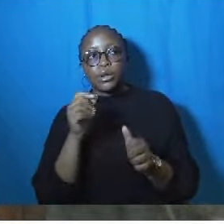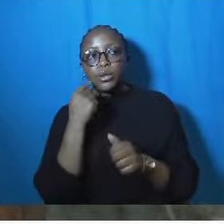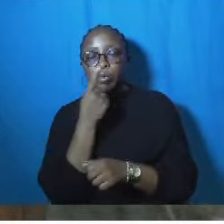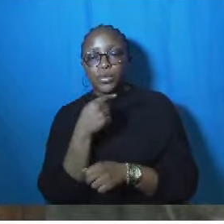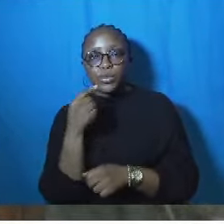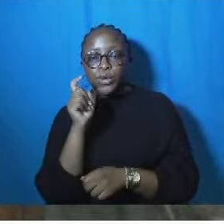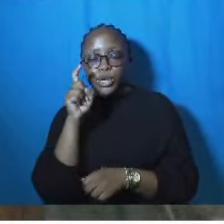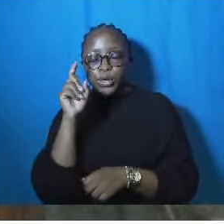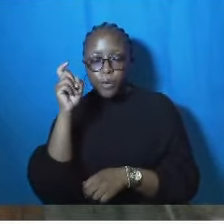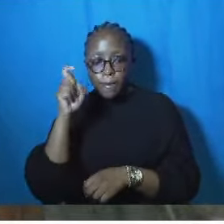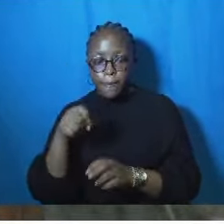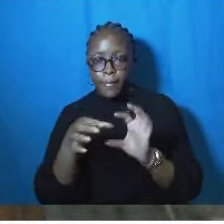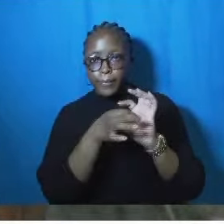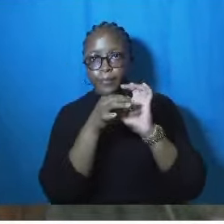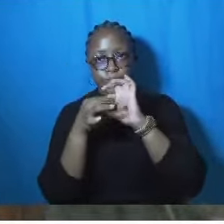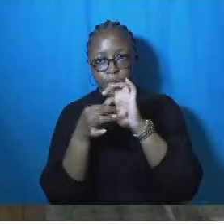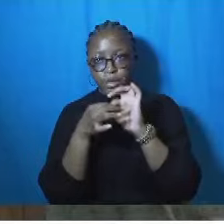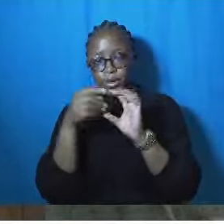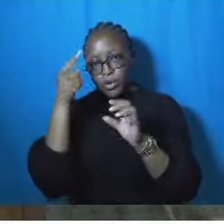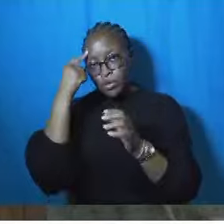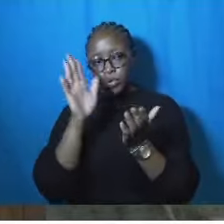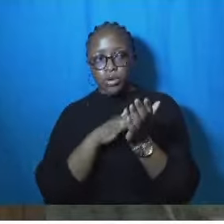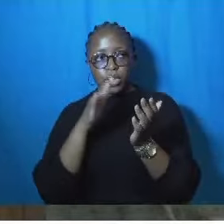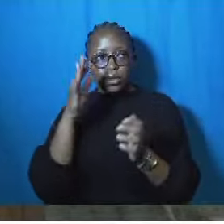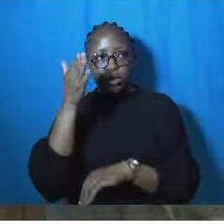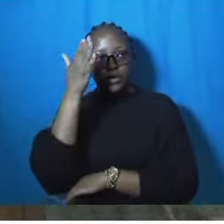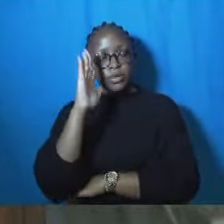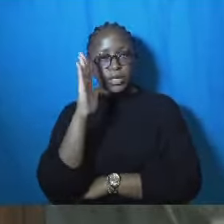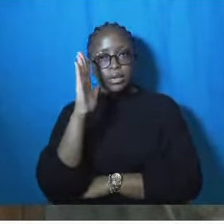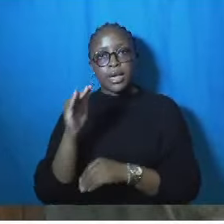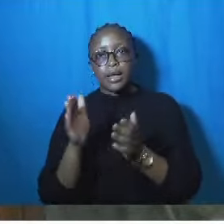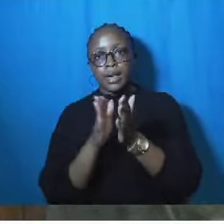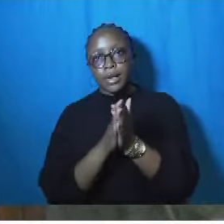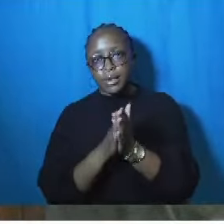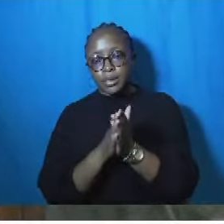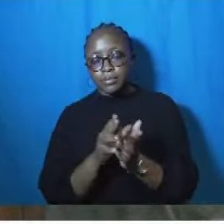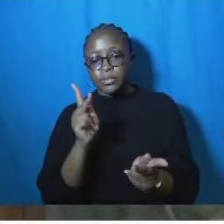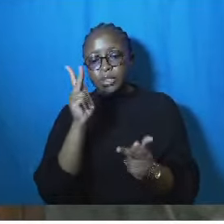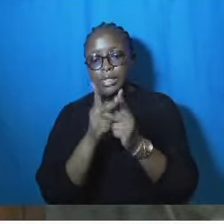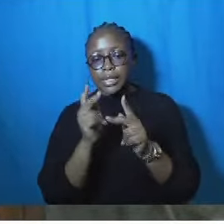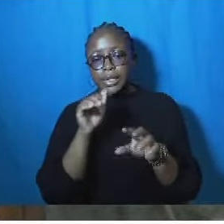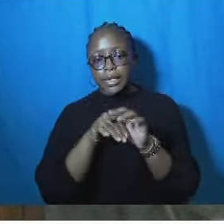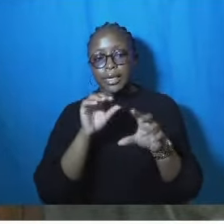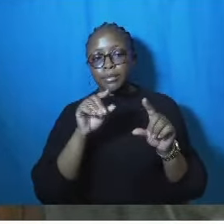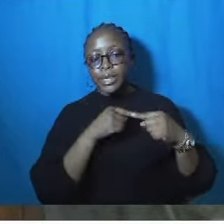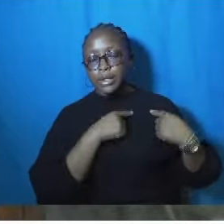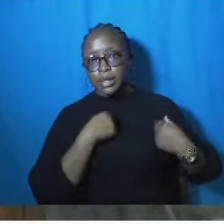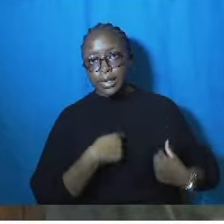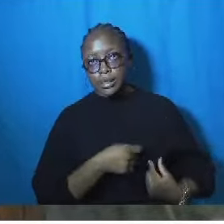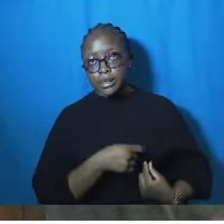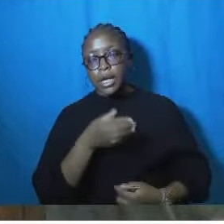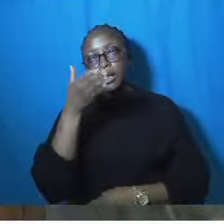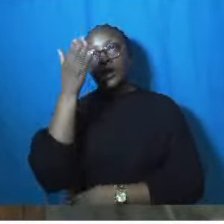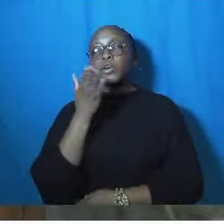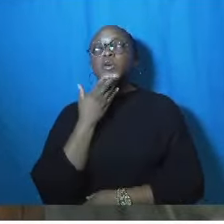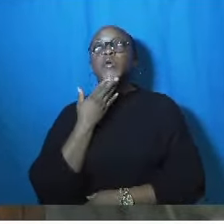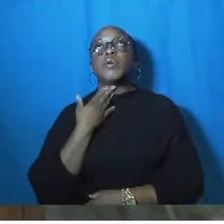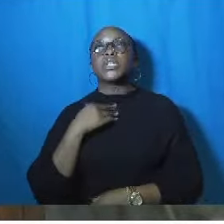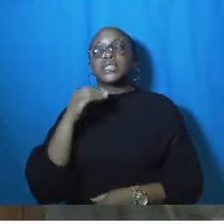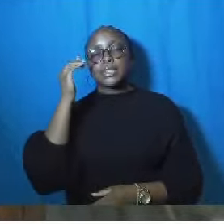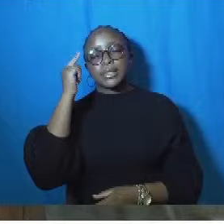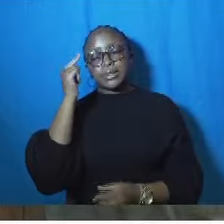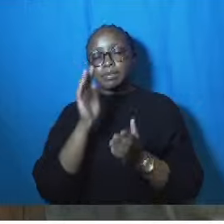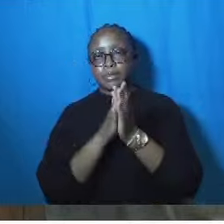And as you contemplate that, put in heart that God desires believers to be united